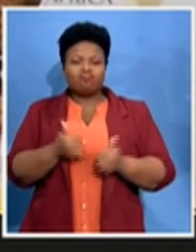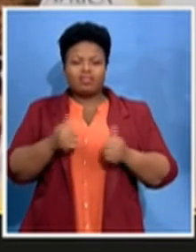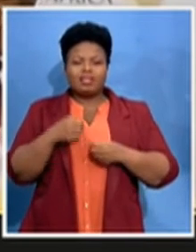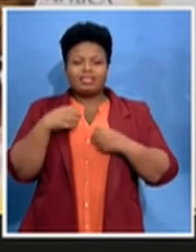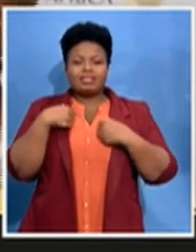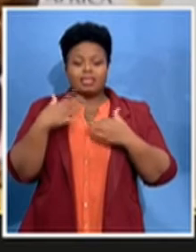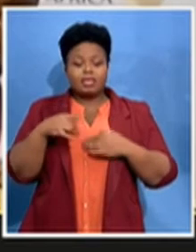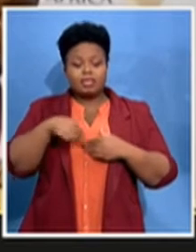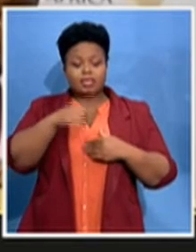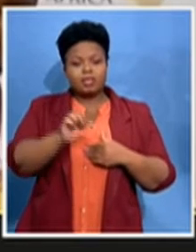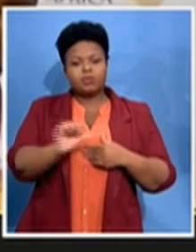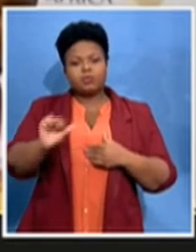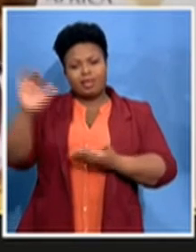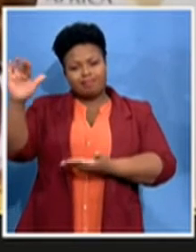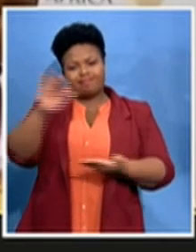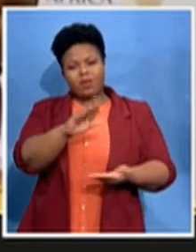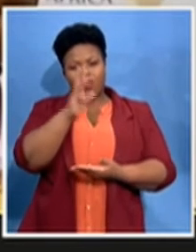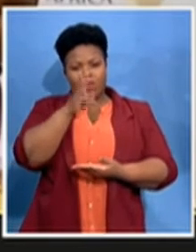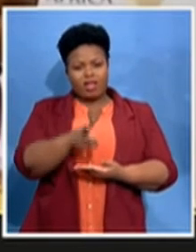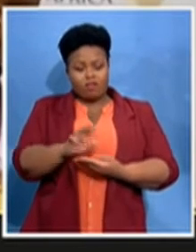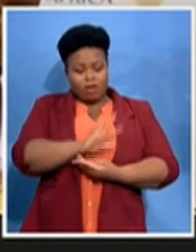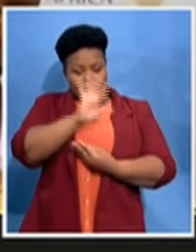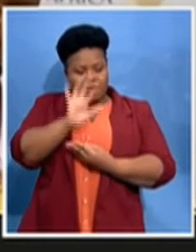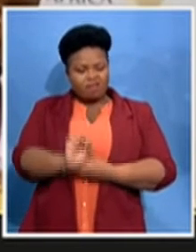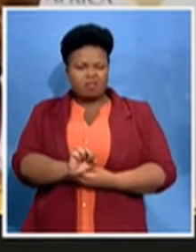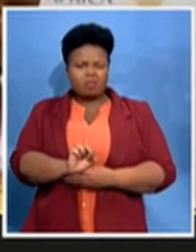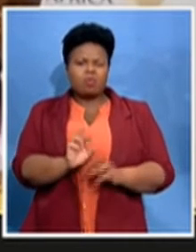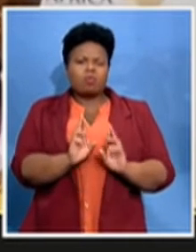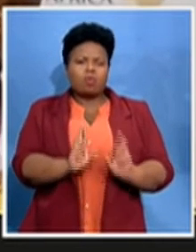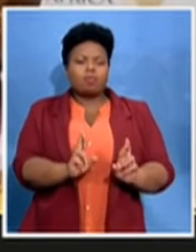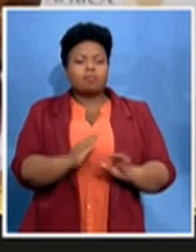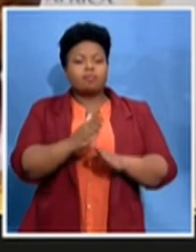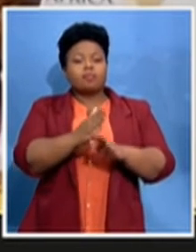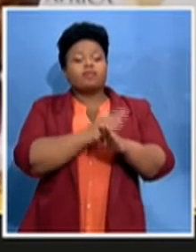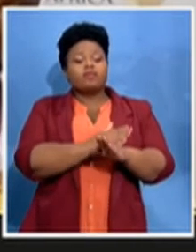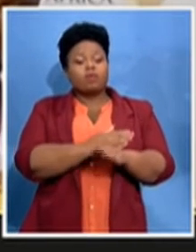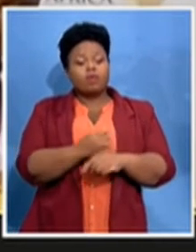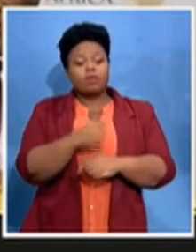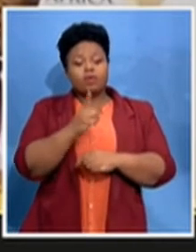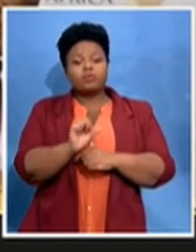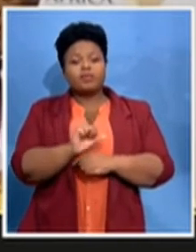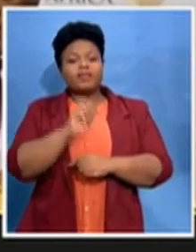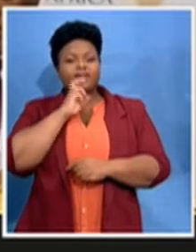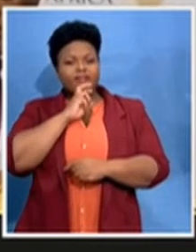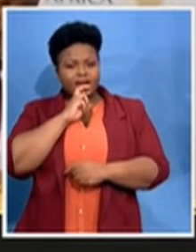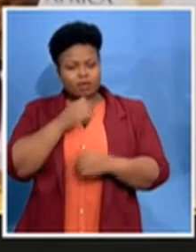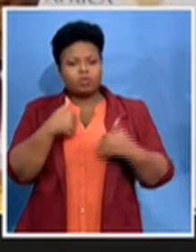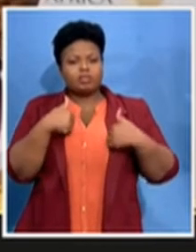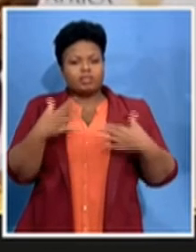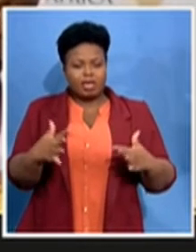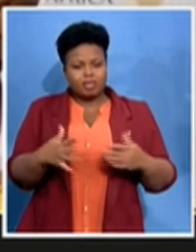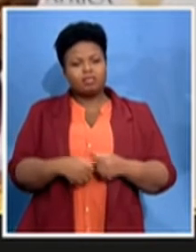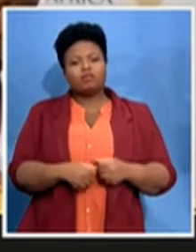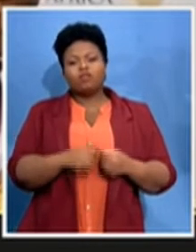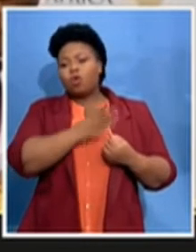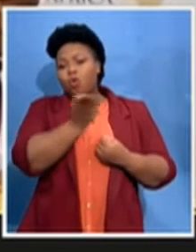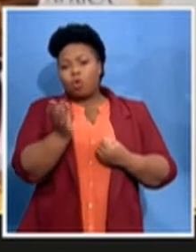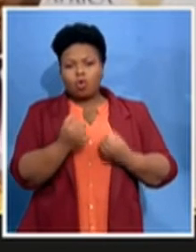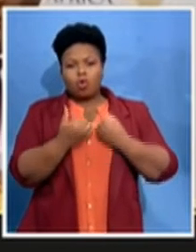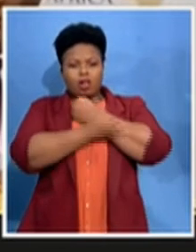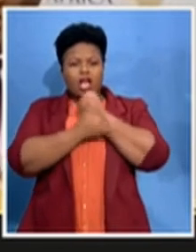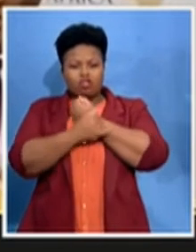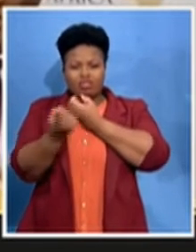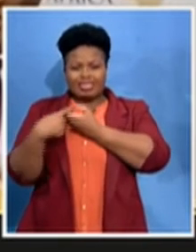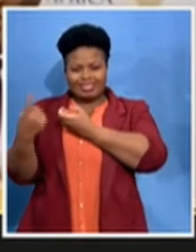next Friday, that delivery will start going out to member states. And that will be the first attempt